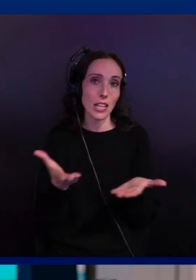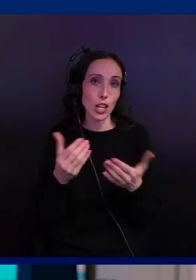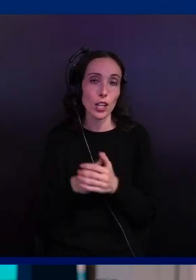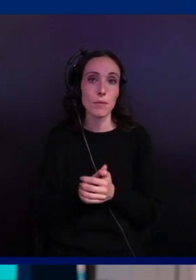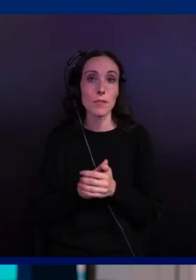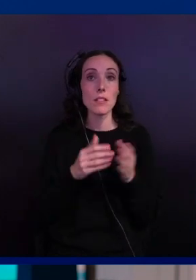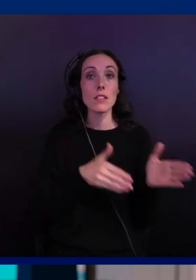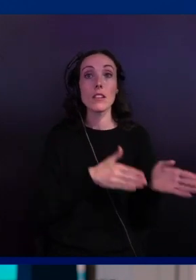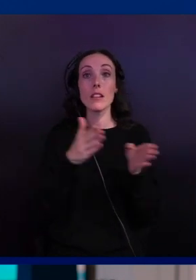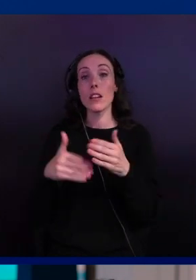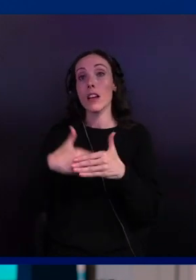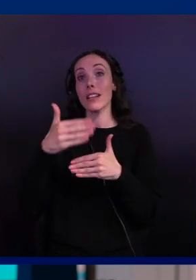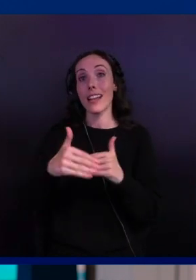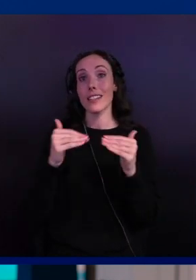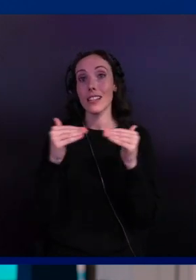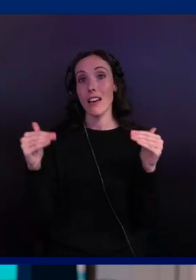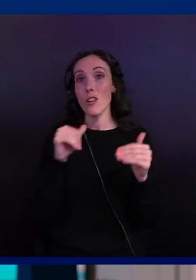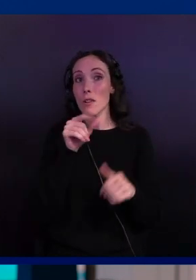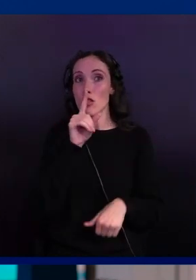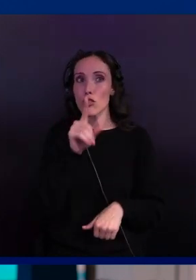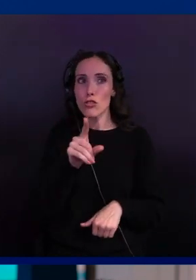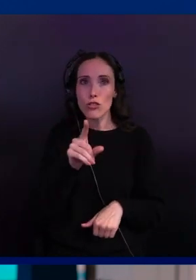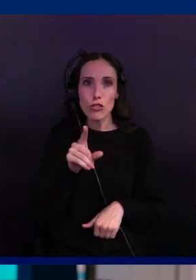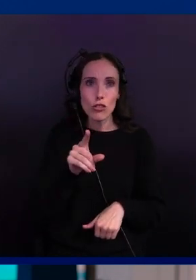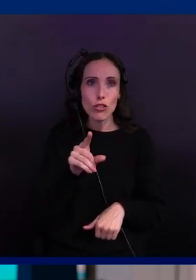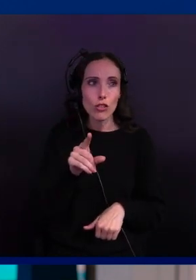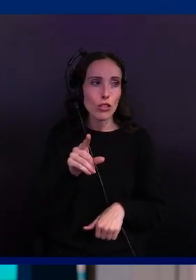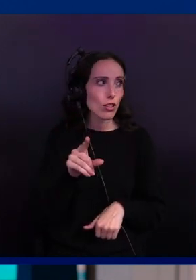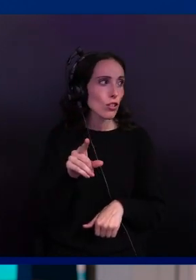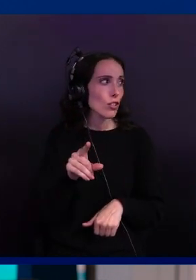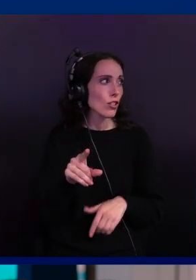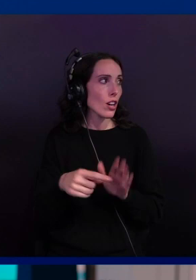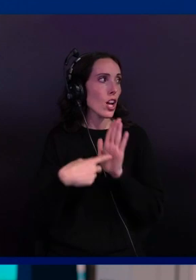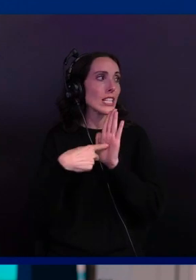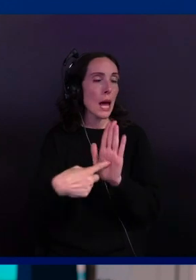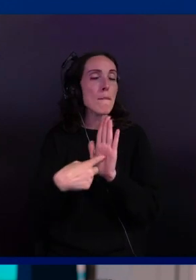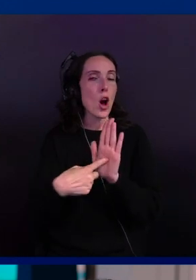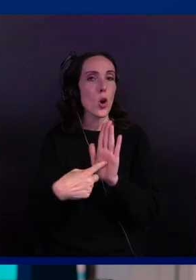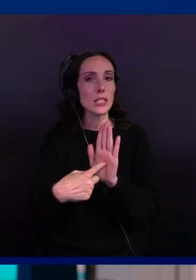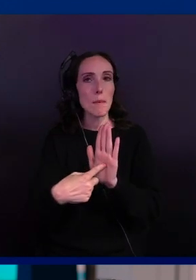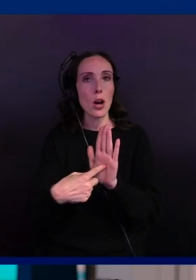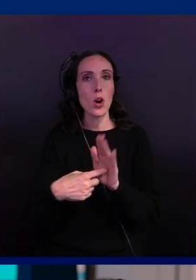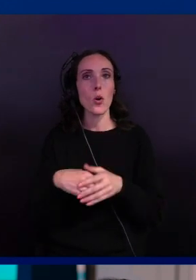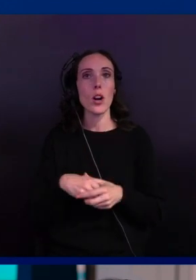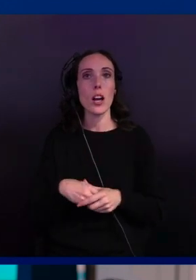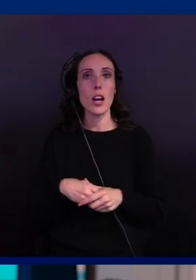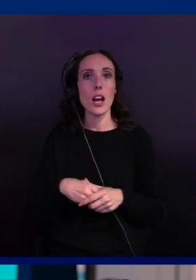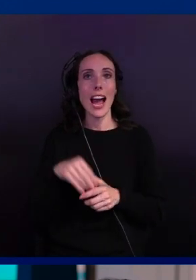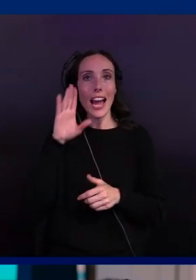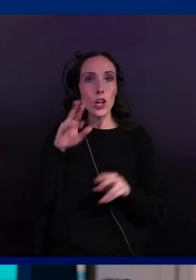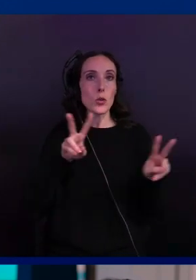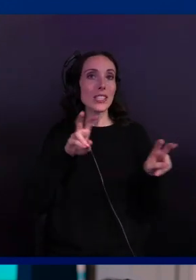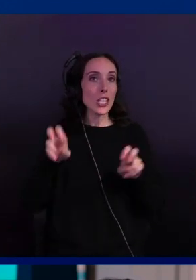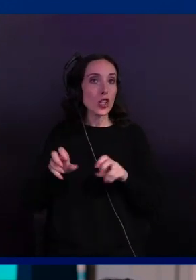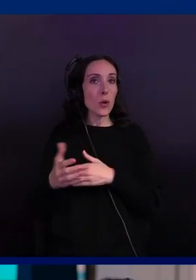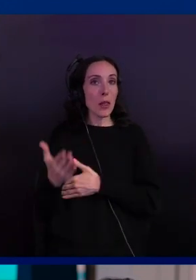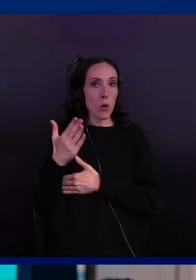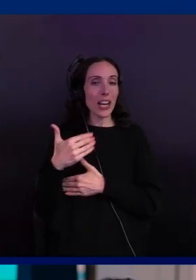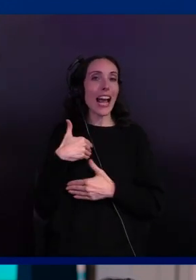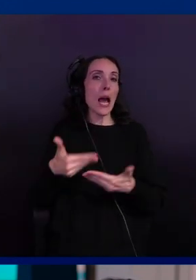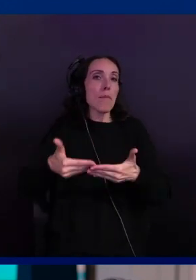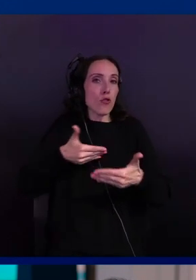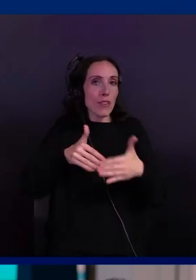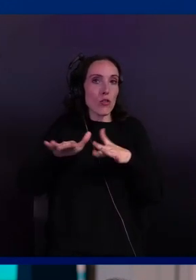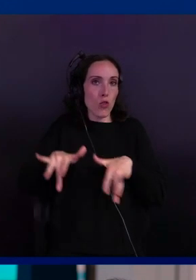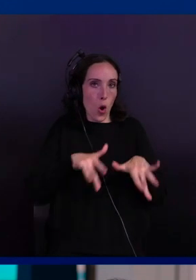it to this next level, I'm going to show the demo. Because of the issues in the morning, I pre-recorded a demo. Give me